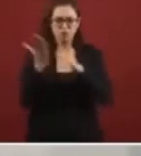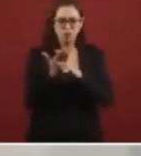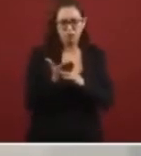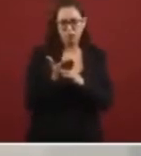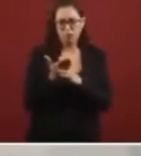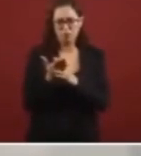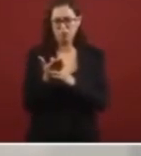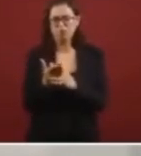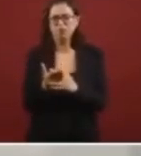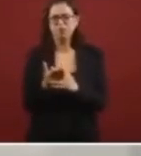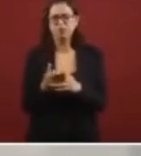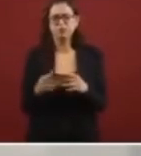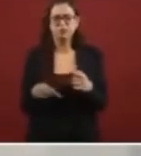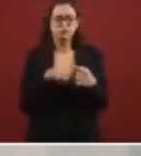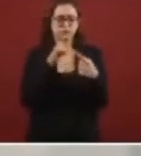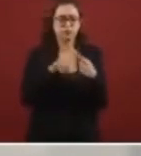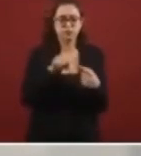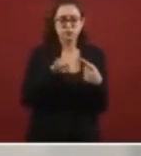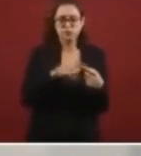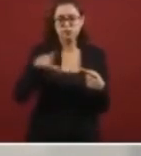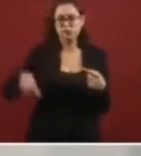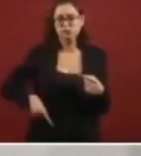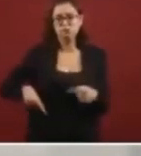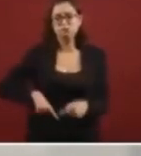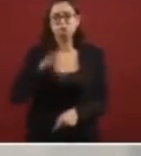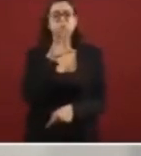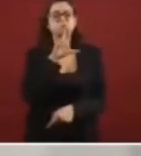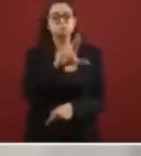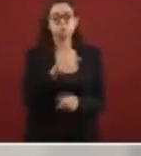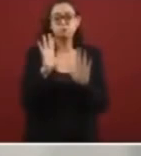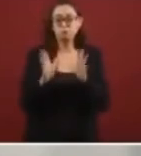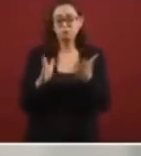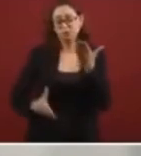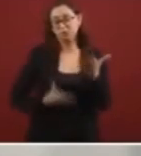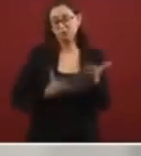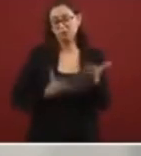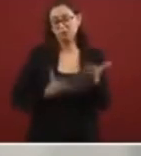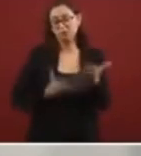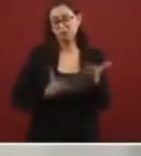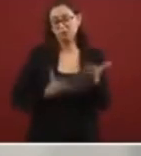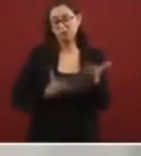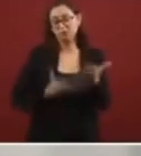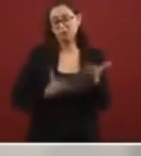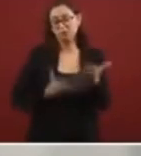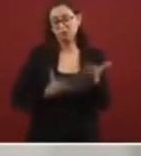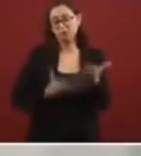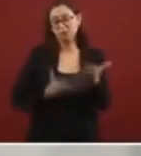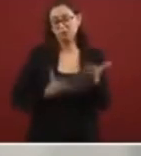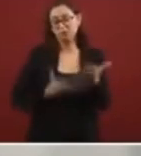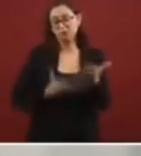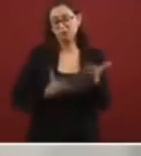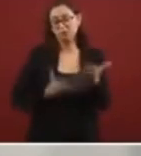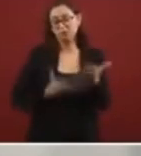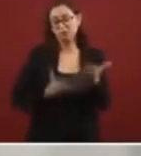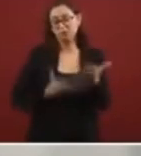es cómo responde su gobierno. Se dice que están presentando una querella para defenderse. So she says,